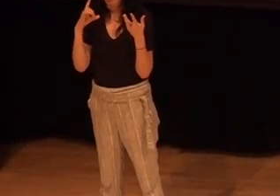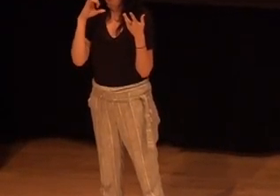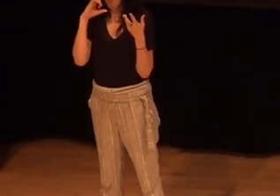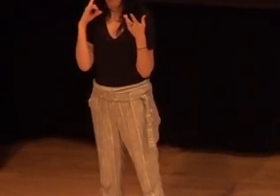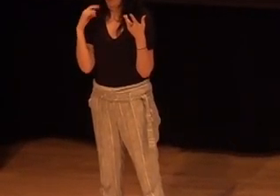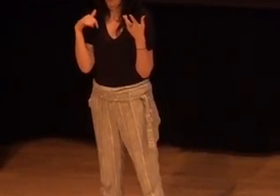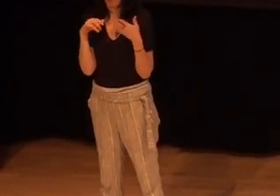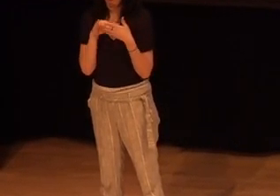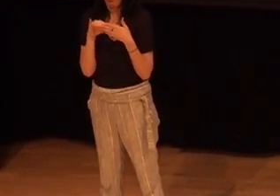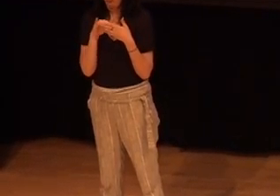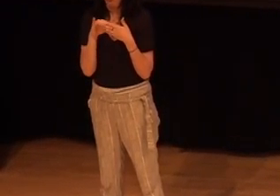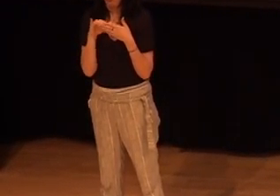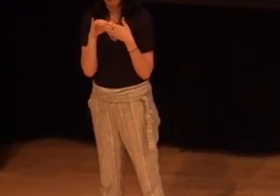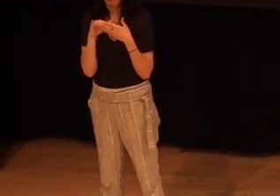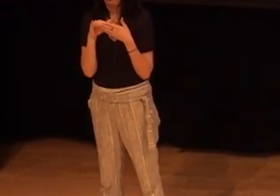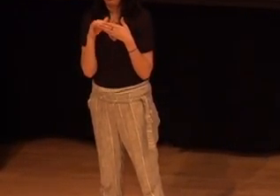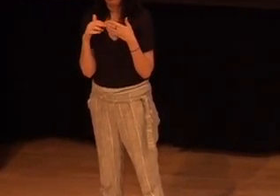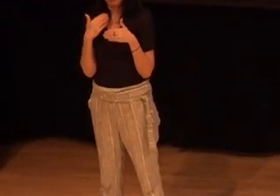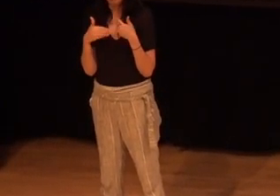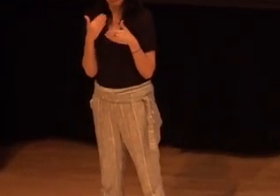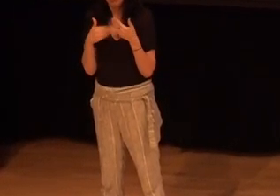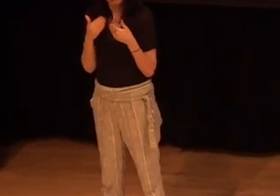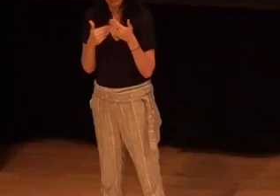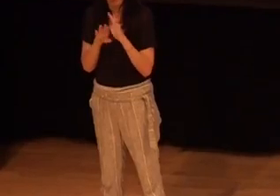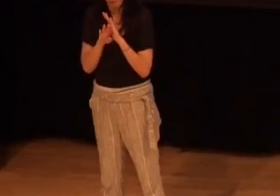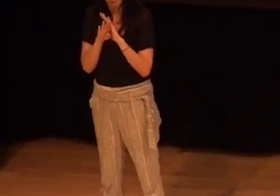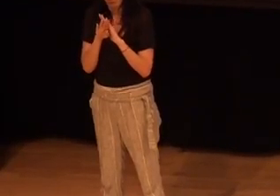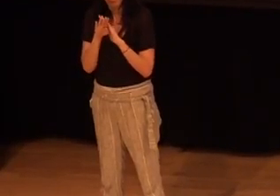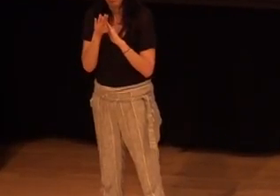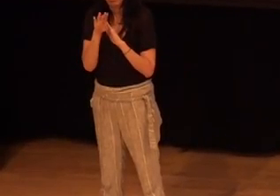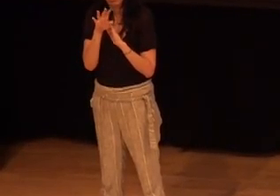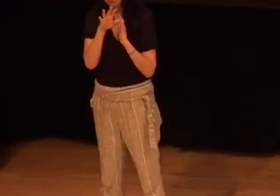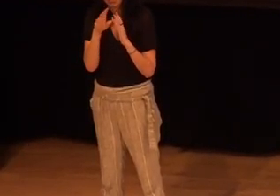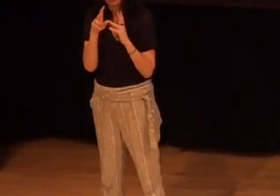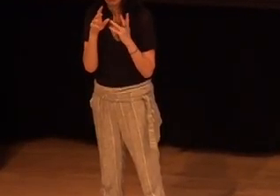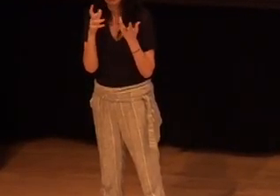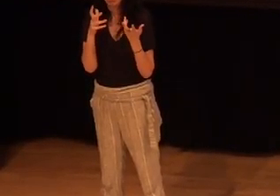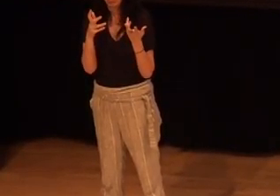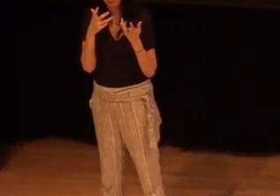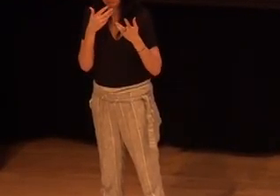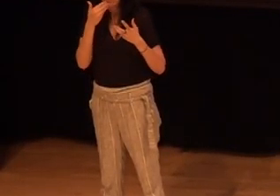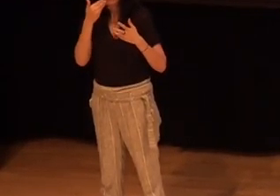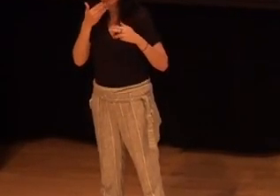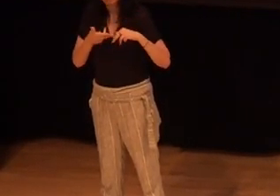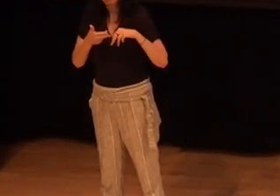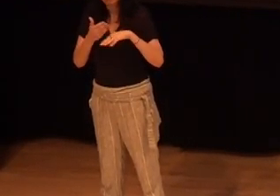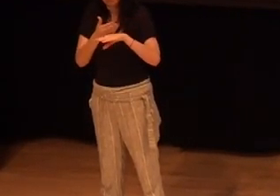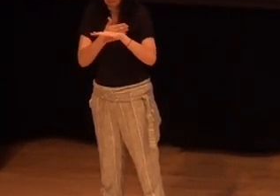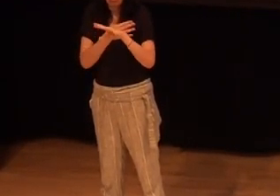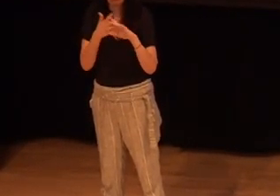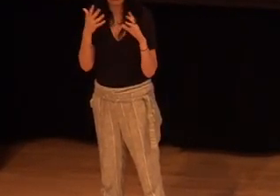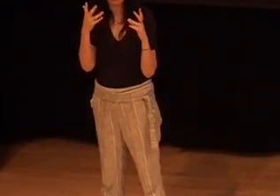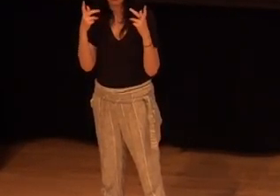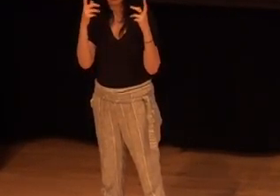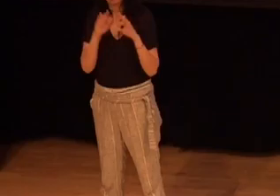are gaining traction in other ways too. So I think it's important, you